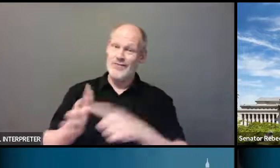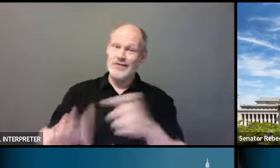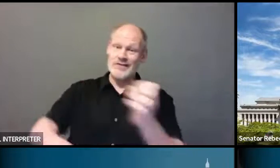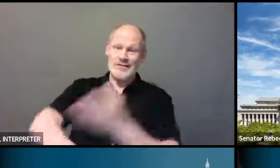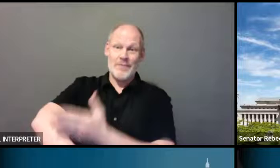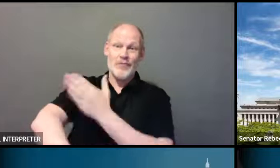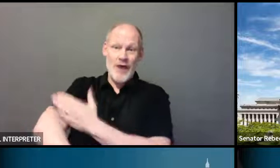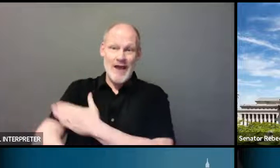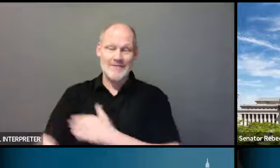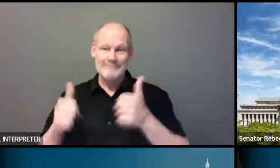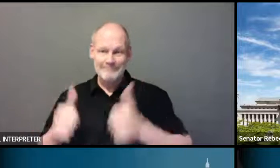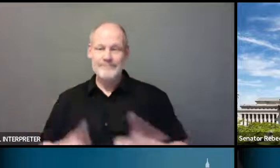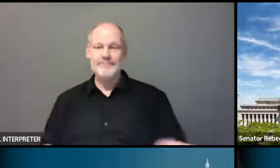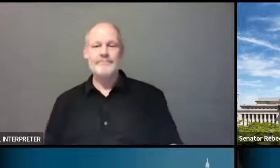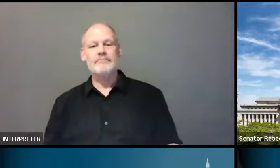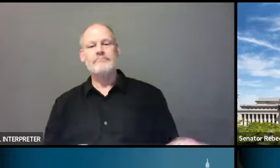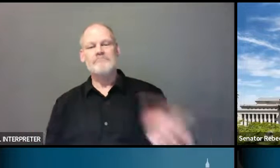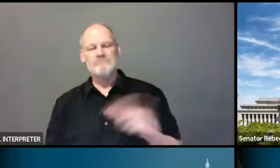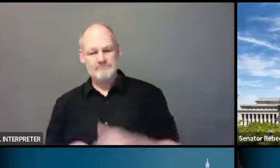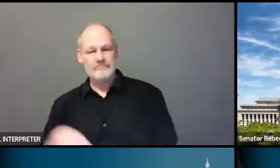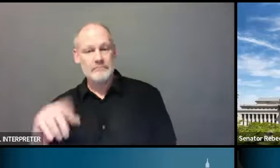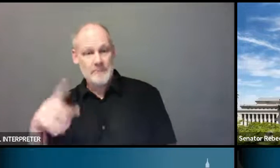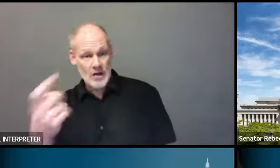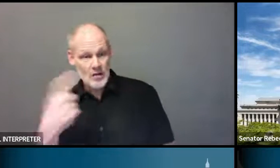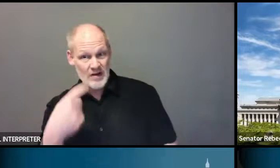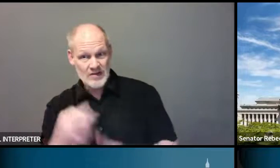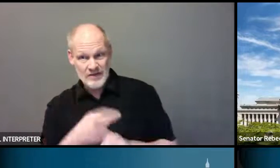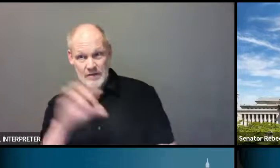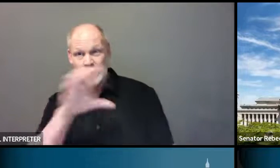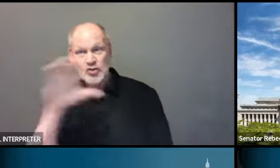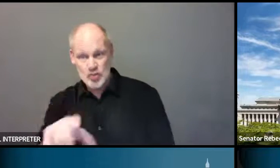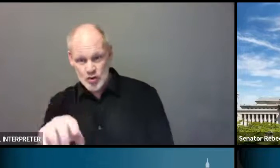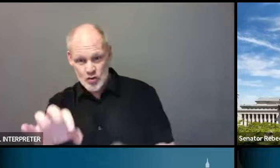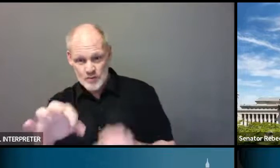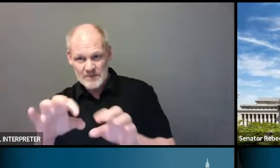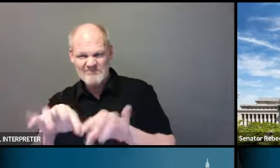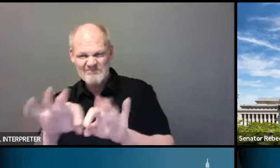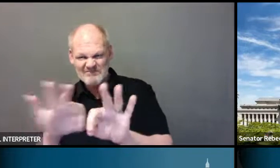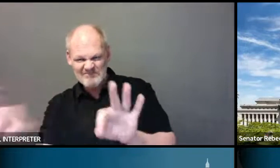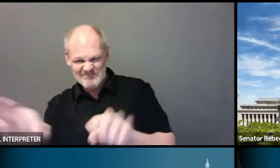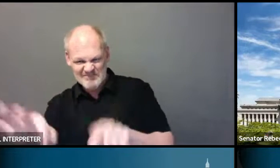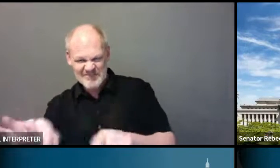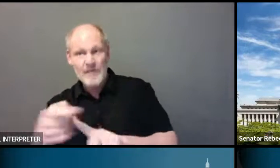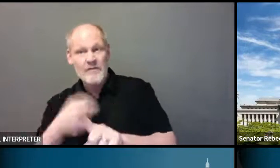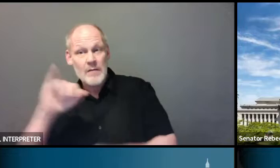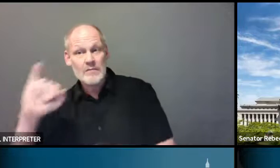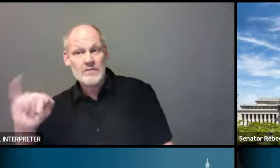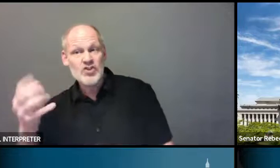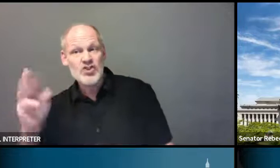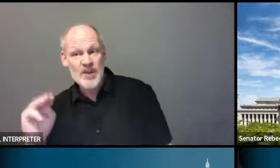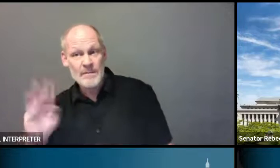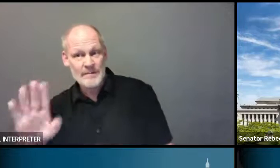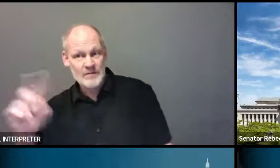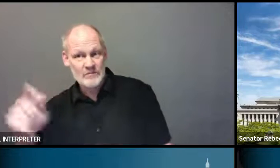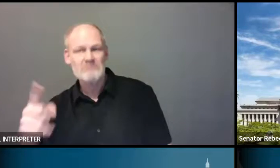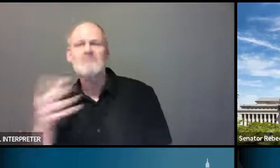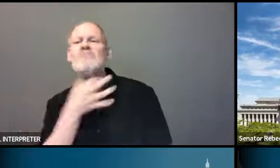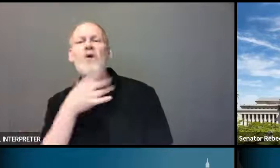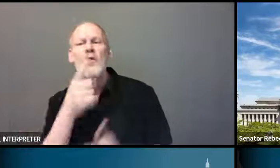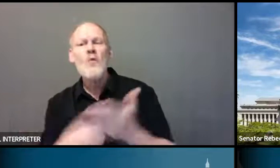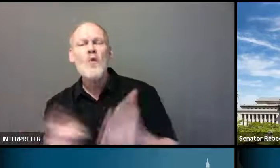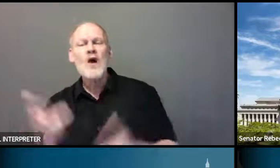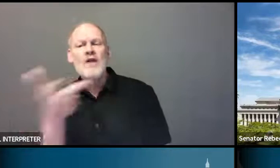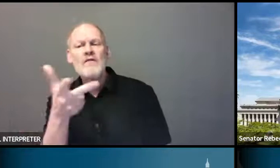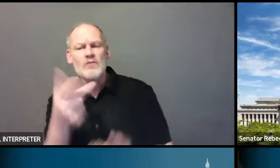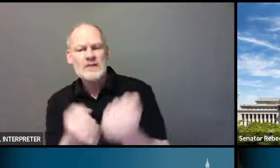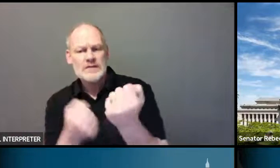All right, we have a question from Zoom. This one comes from Jim, and Jim asked, what have the three of you sponsored to bring